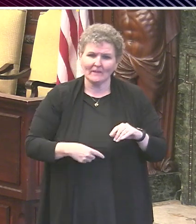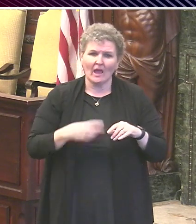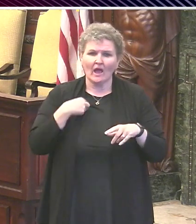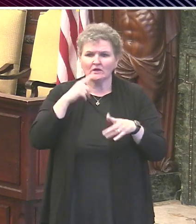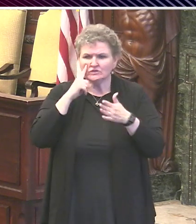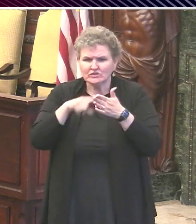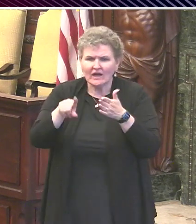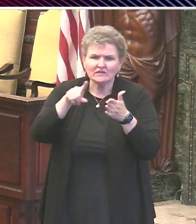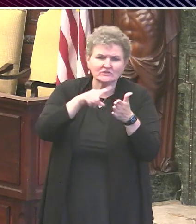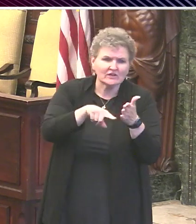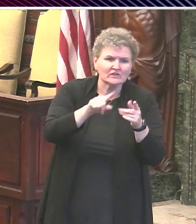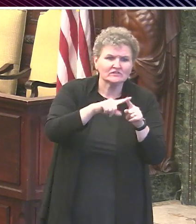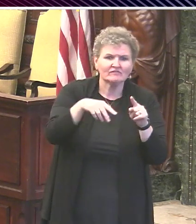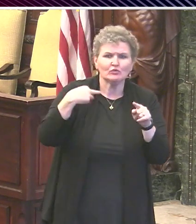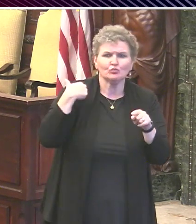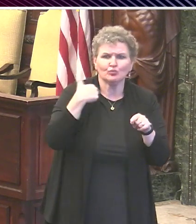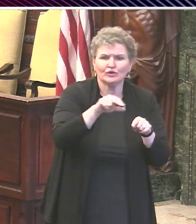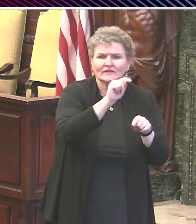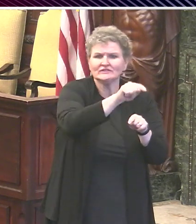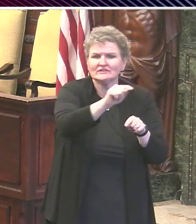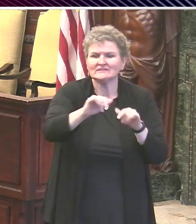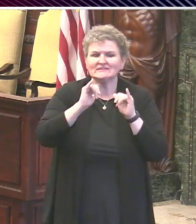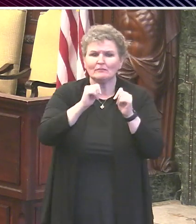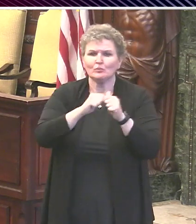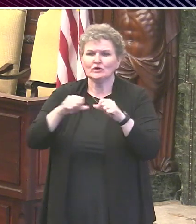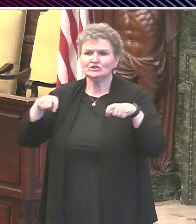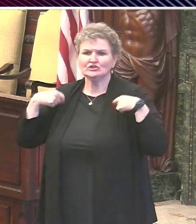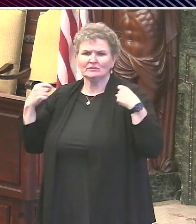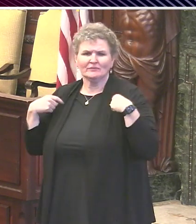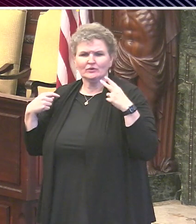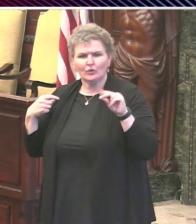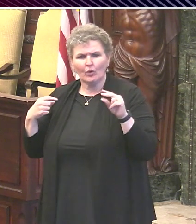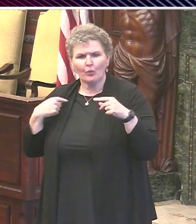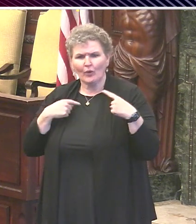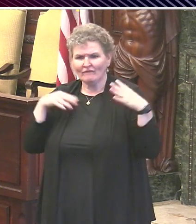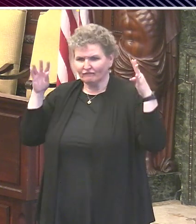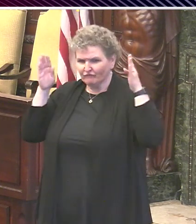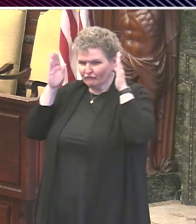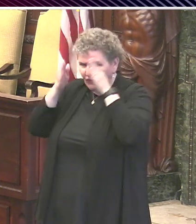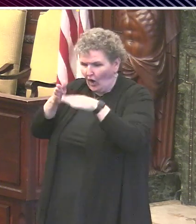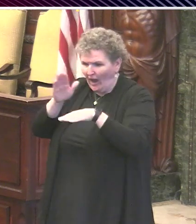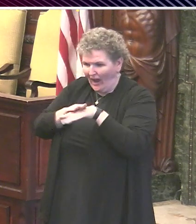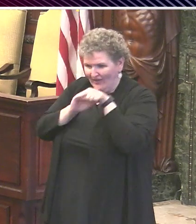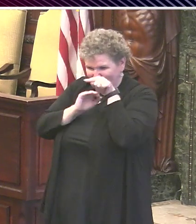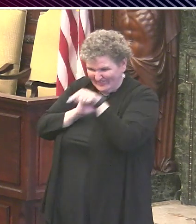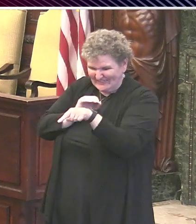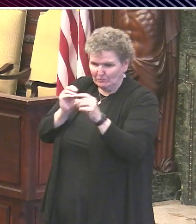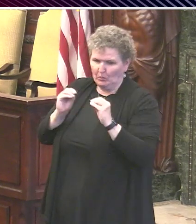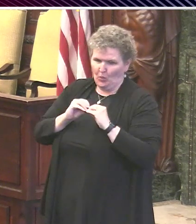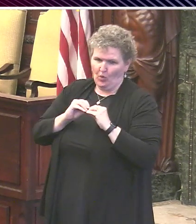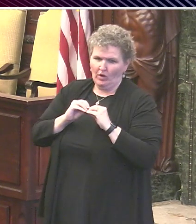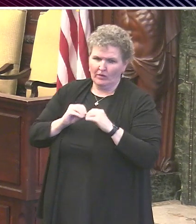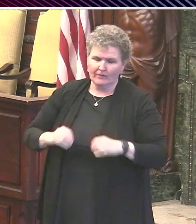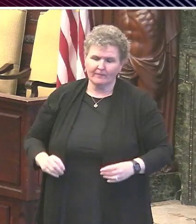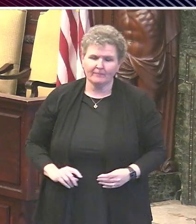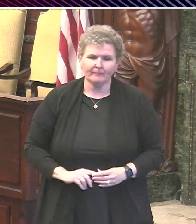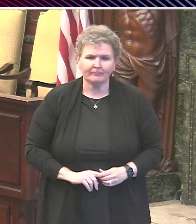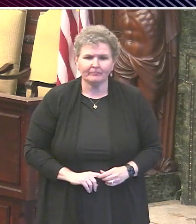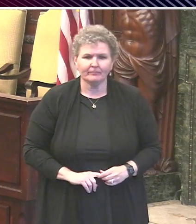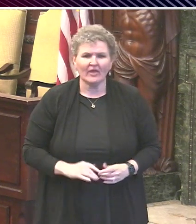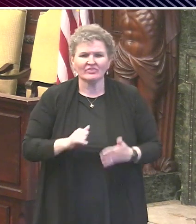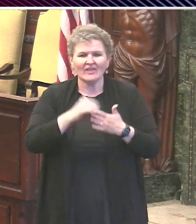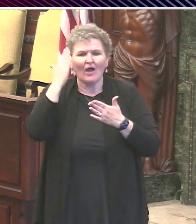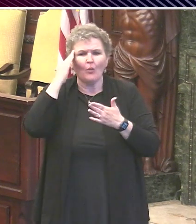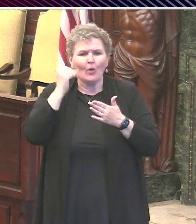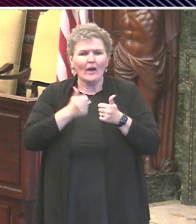gyms. Would the same thing be applicable to schools? To schools? Would the same thing be applicable to schools? Well, where